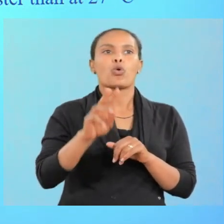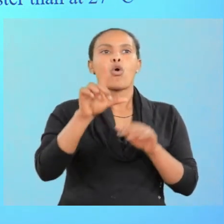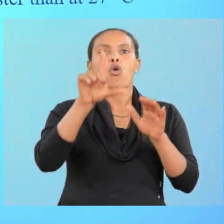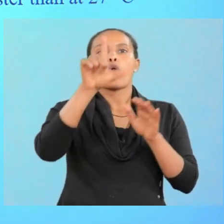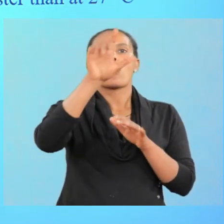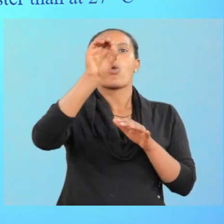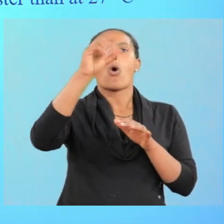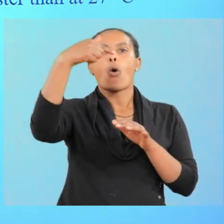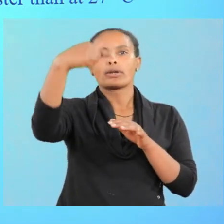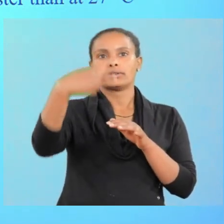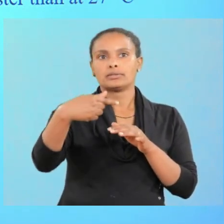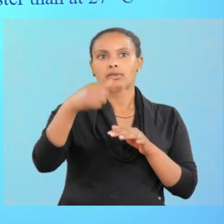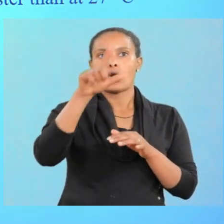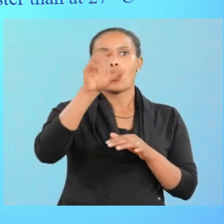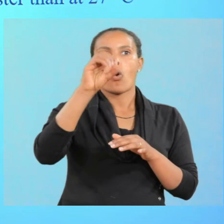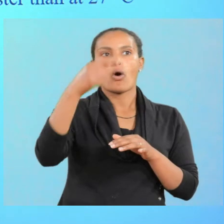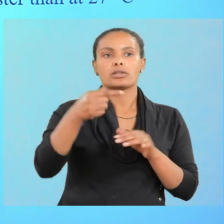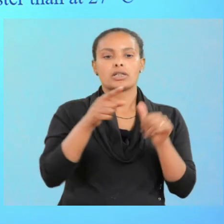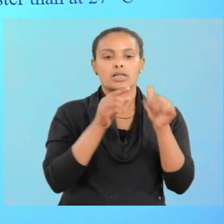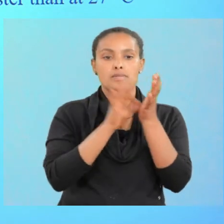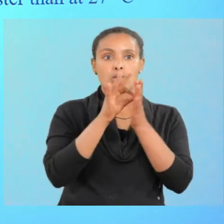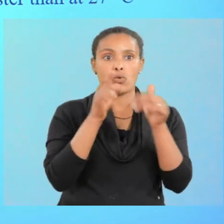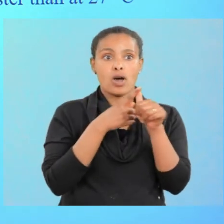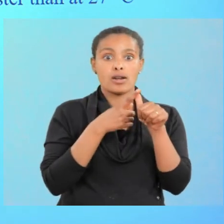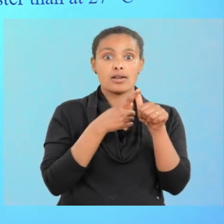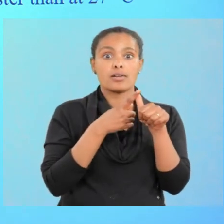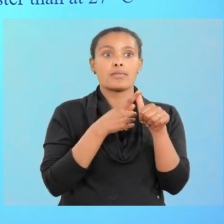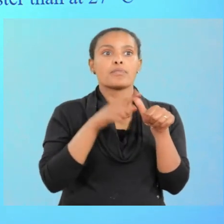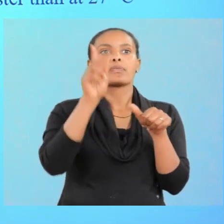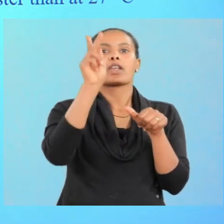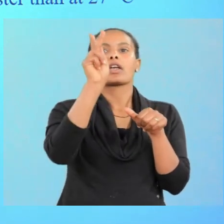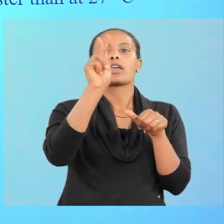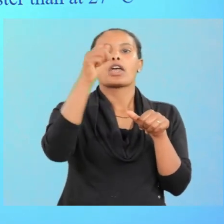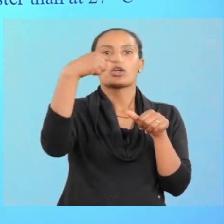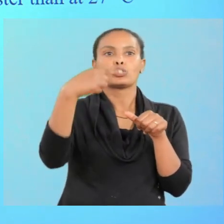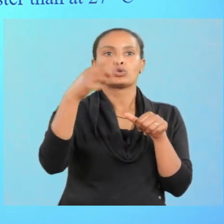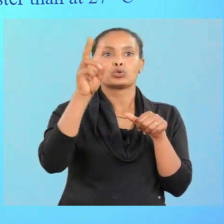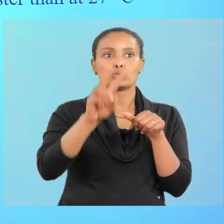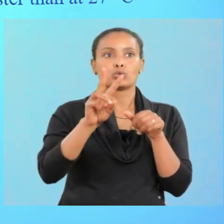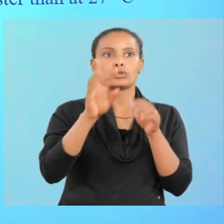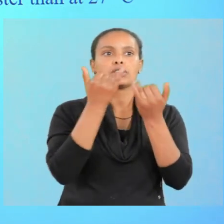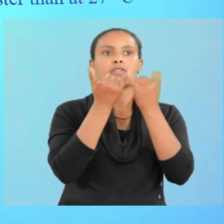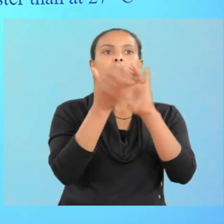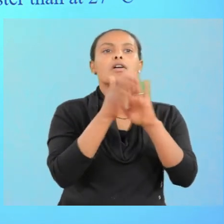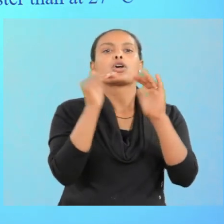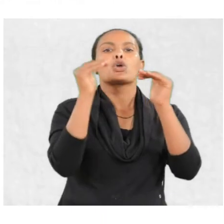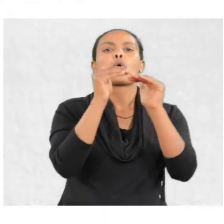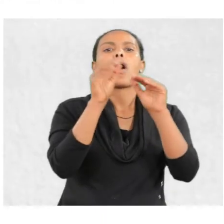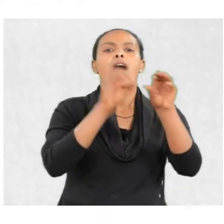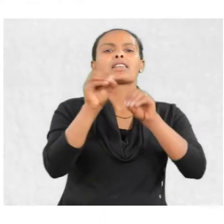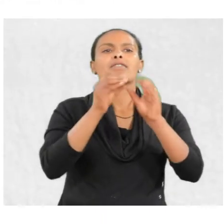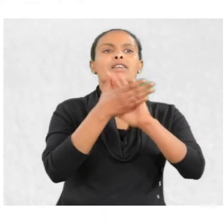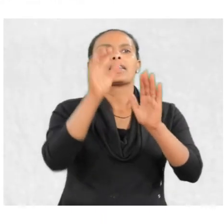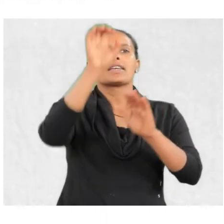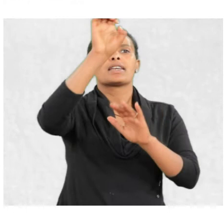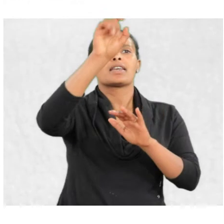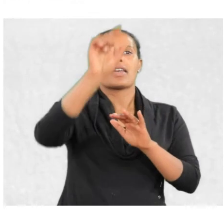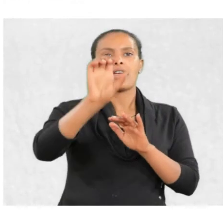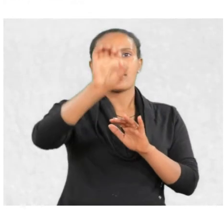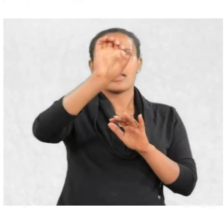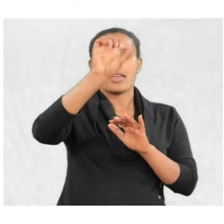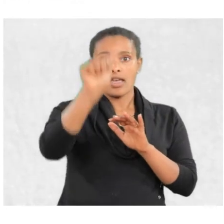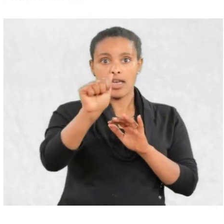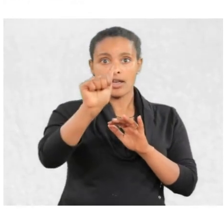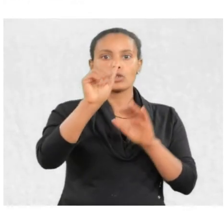log number 1, log K2 divided by K1 equal activation energy EM divided